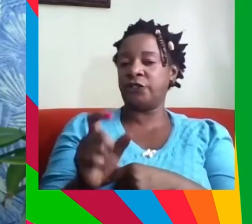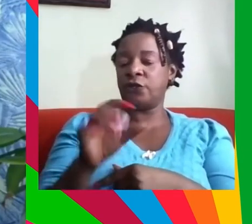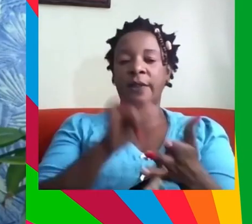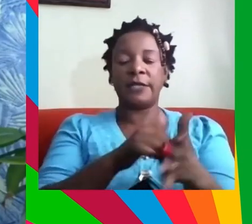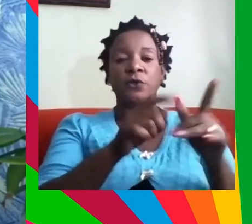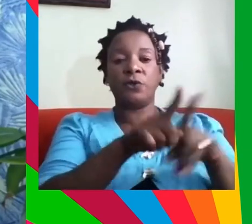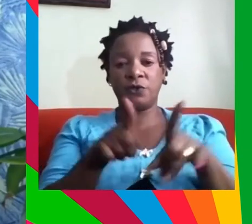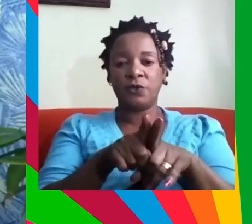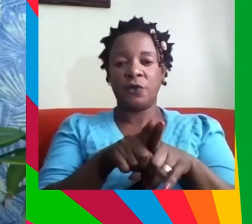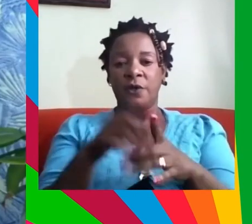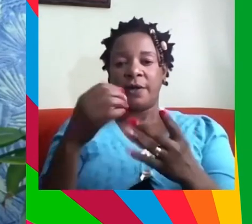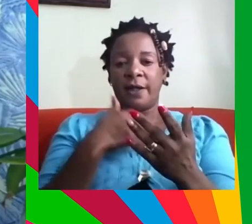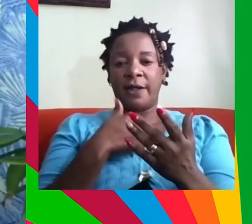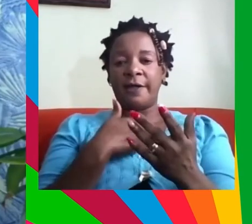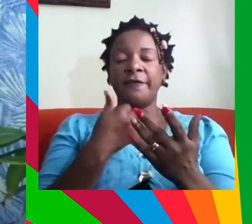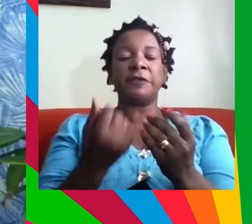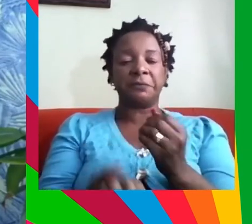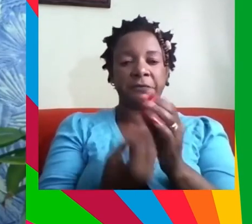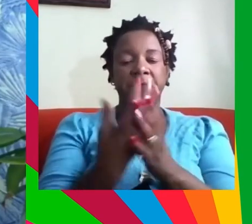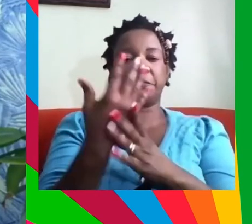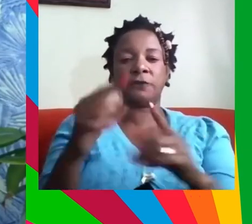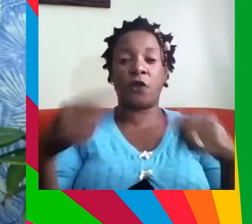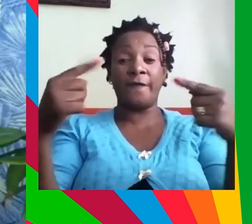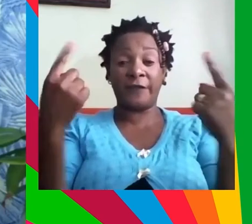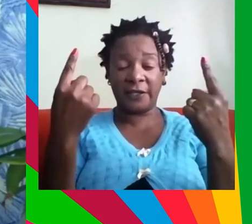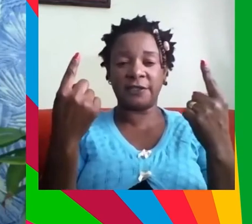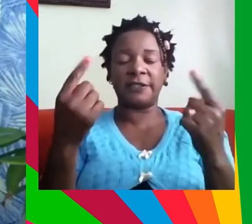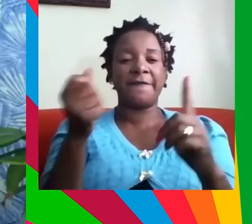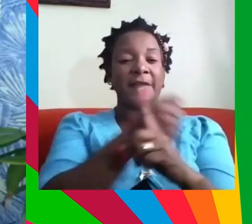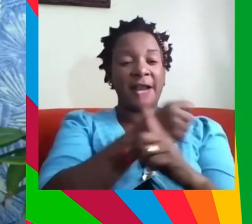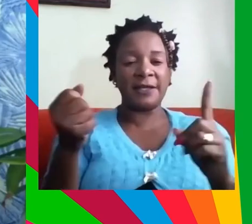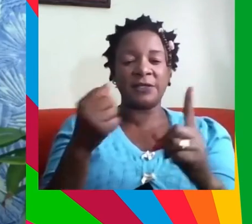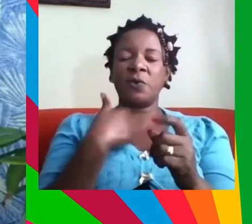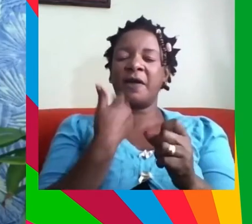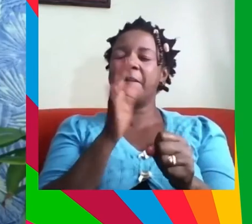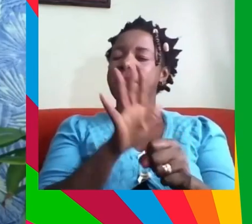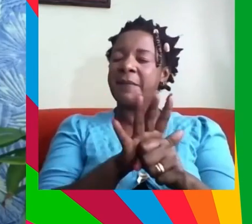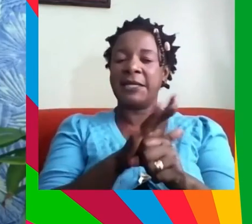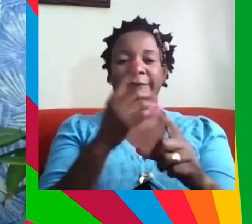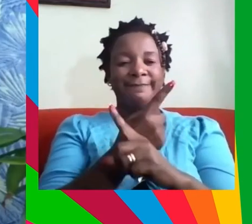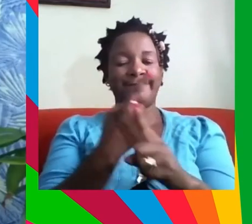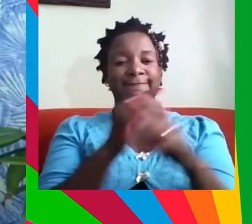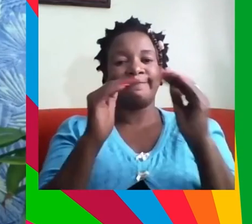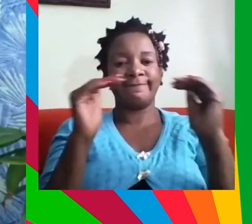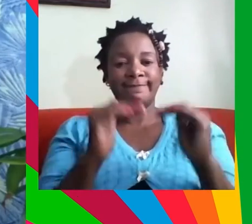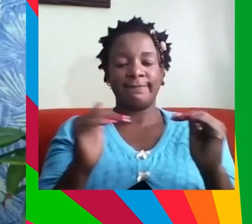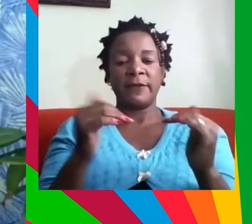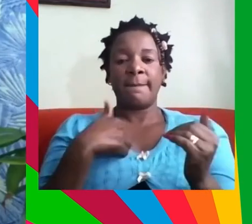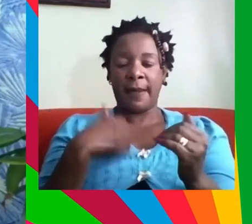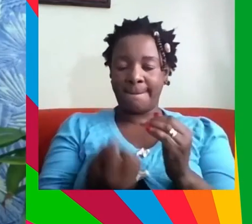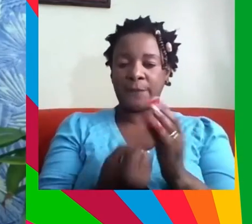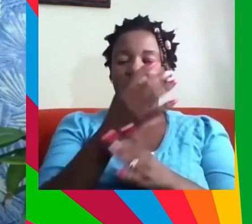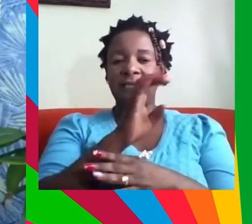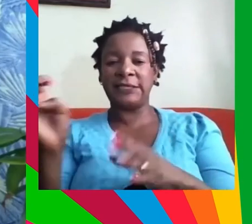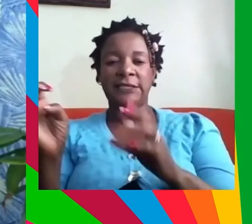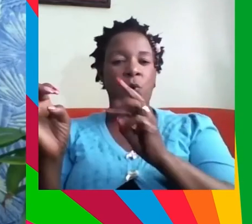been cliched as a region of conflict, a region of violence. There's so many labels. And, you know, I'm a product of East and West. I